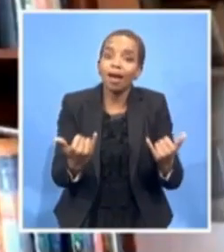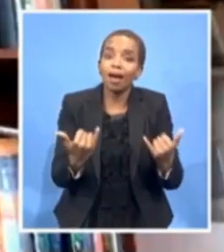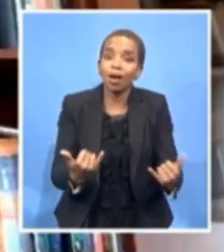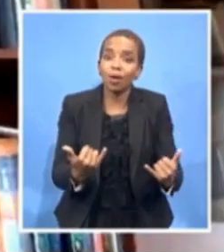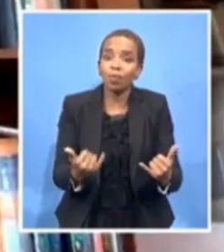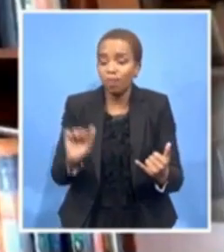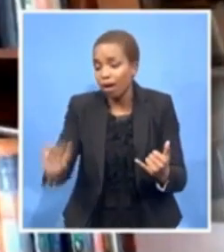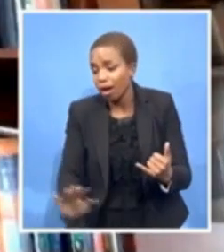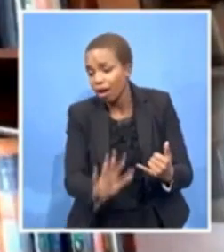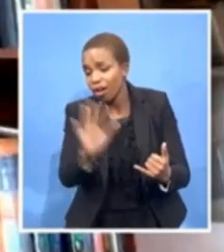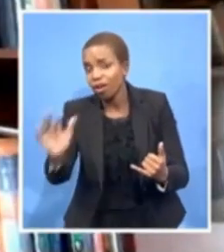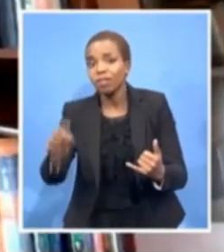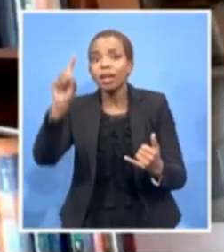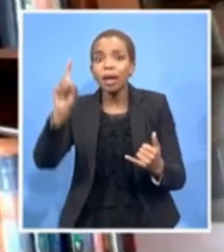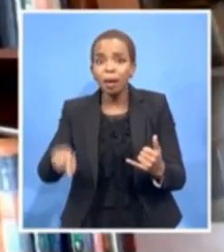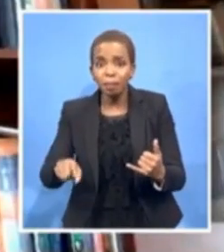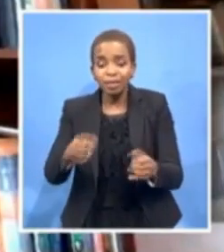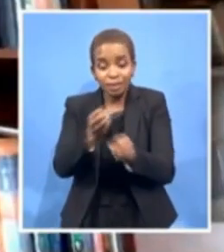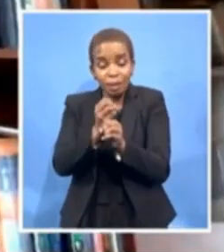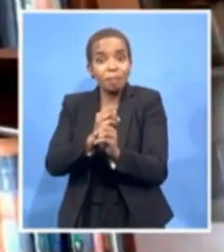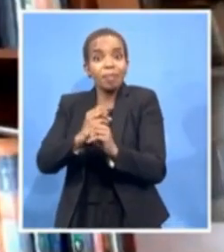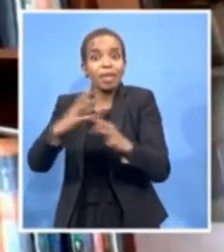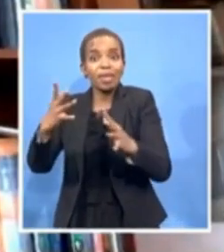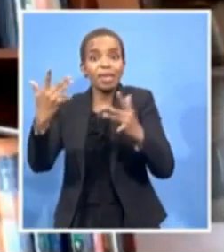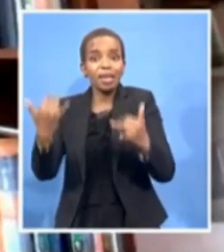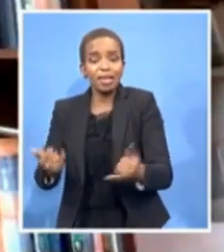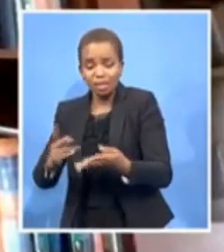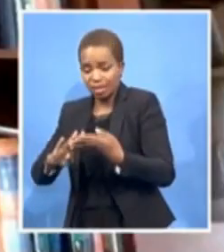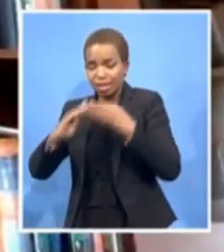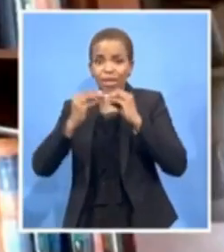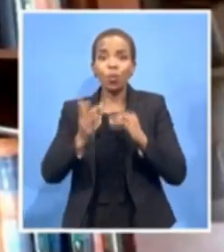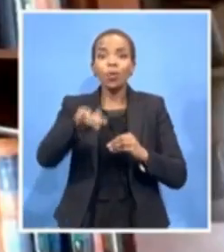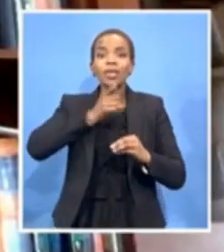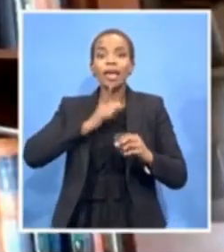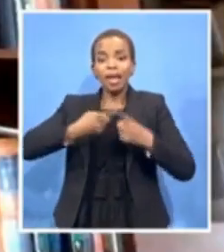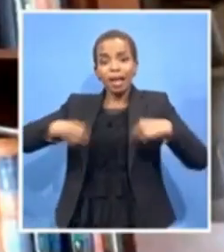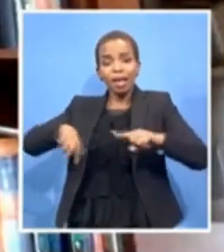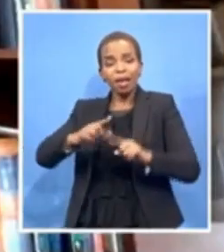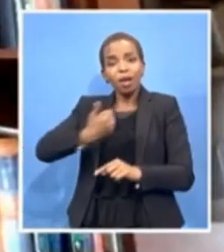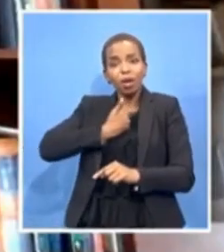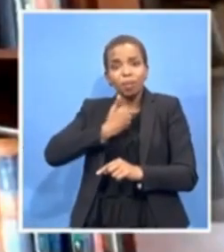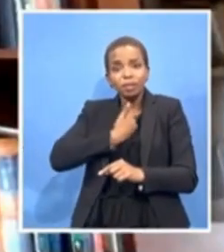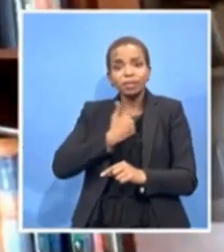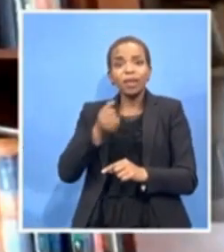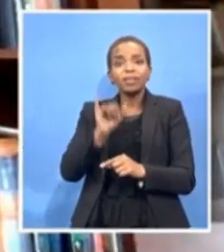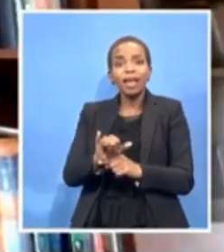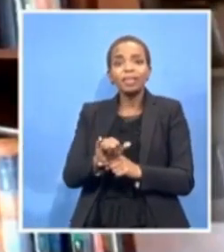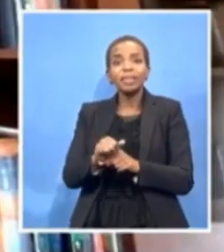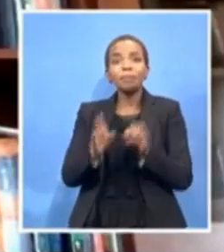We are telling ourselves that the parties that invoked the name of Pan-Africanism must now